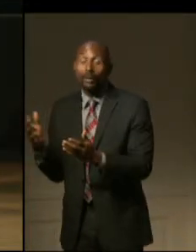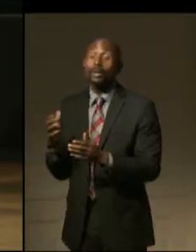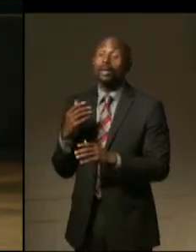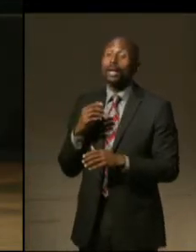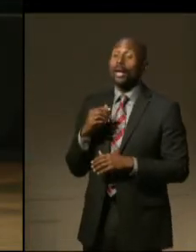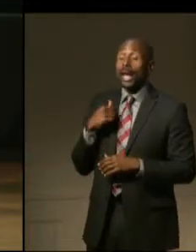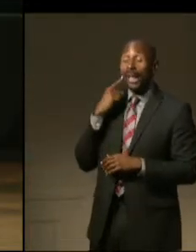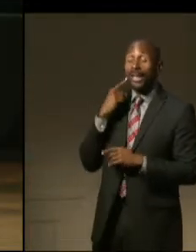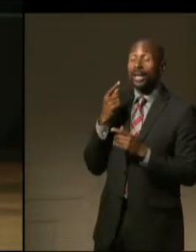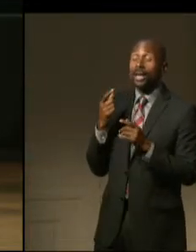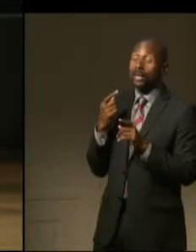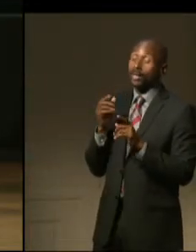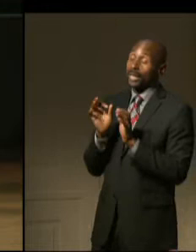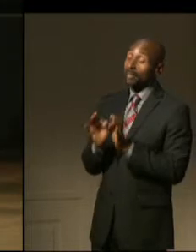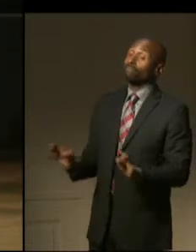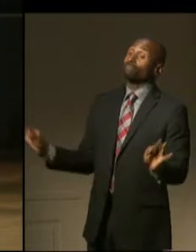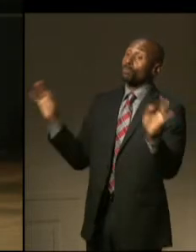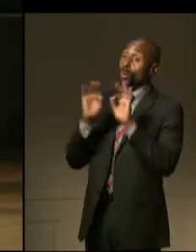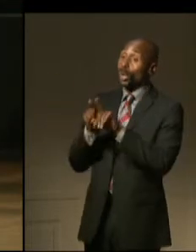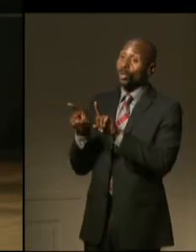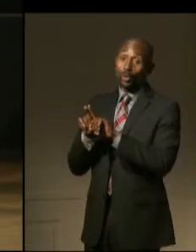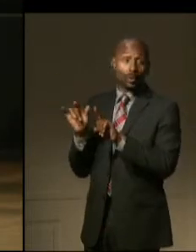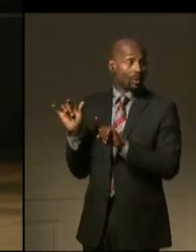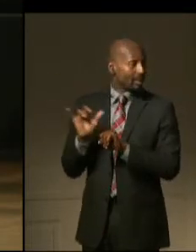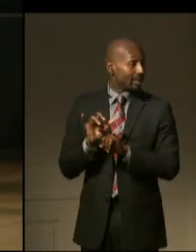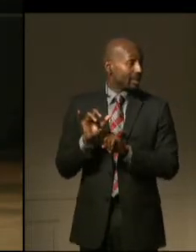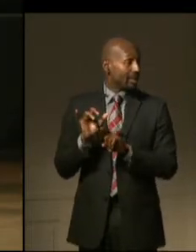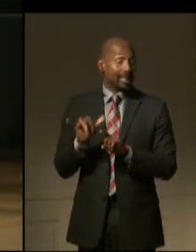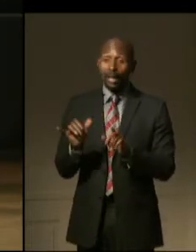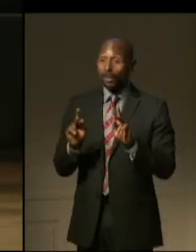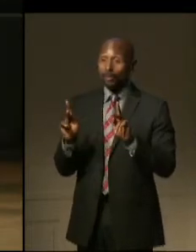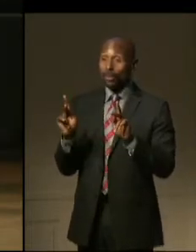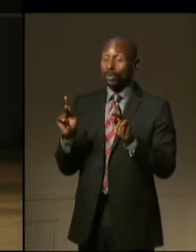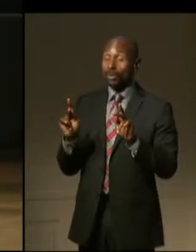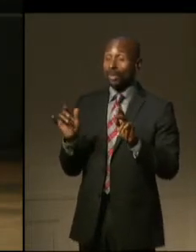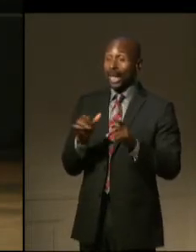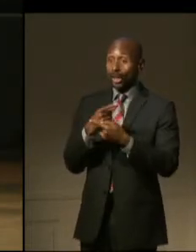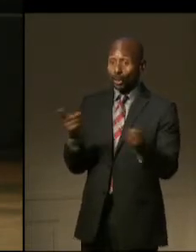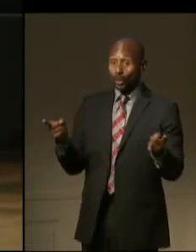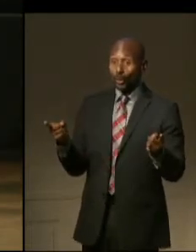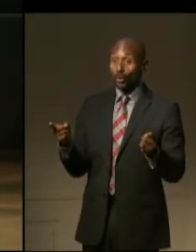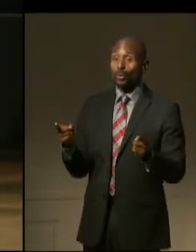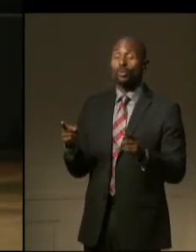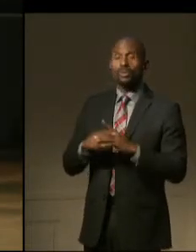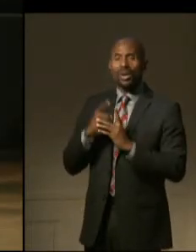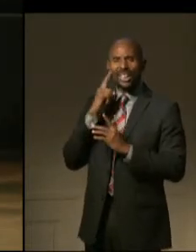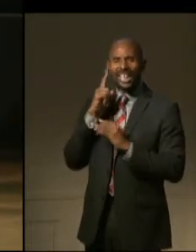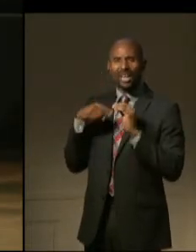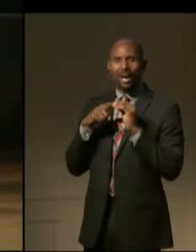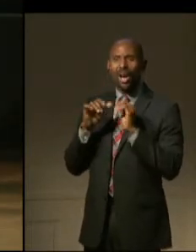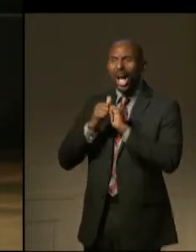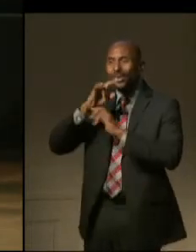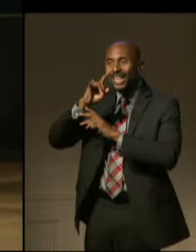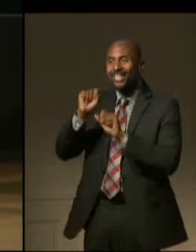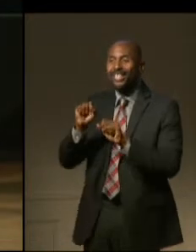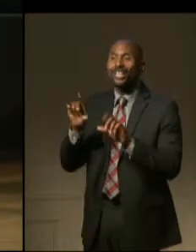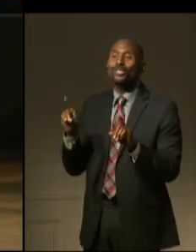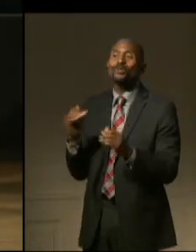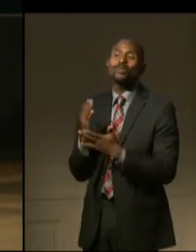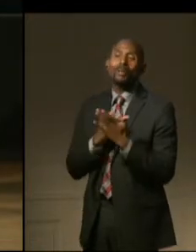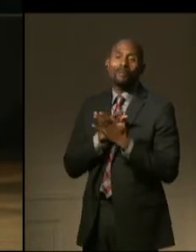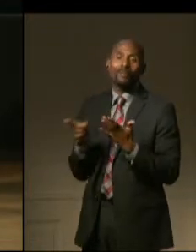you start thinking about how kids can actually do some of this work, because you heard it earlier